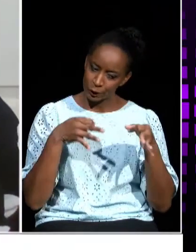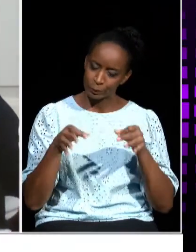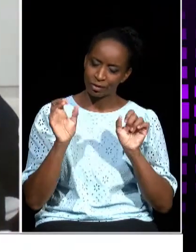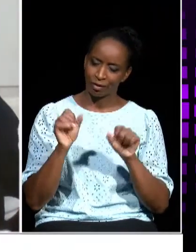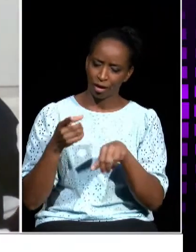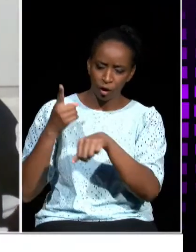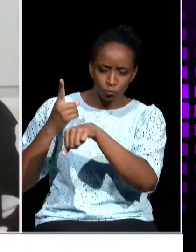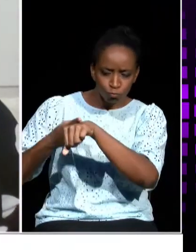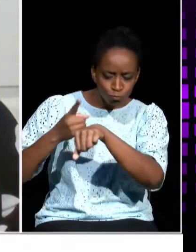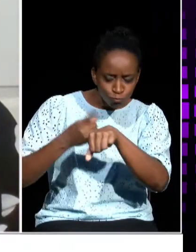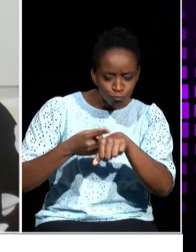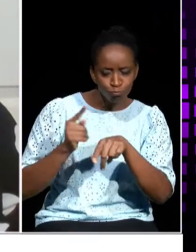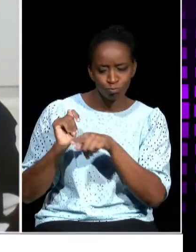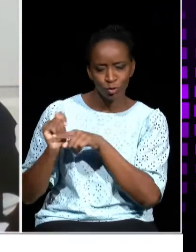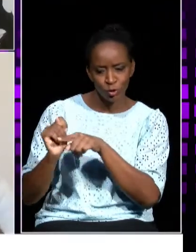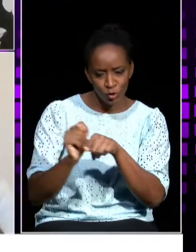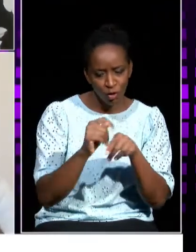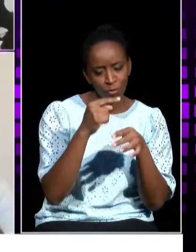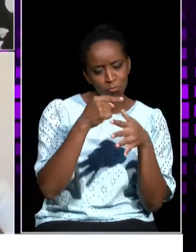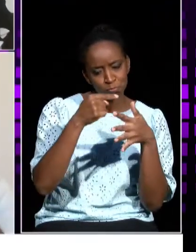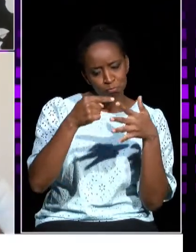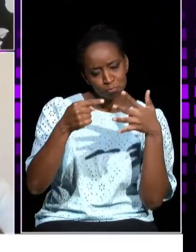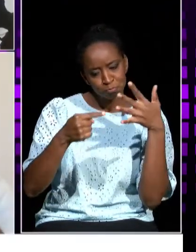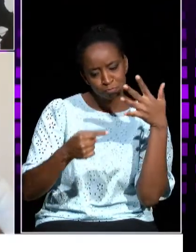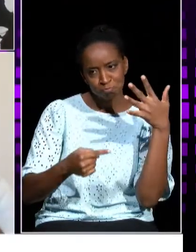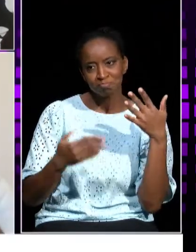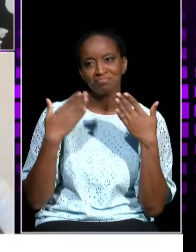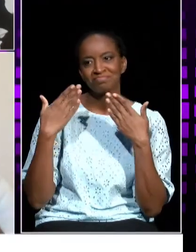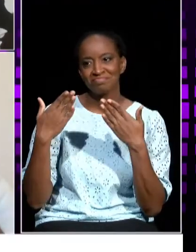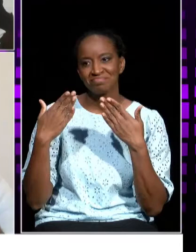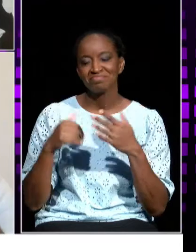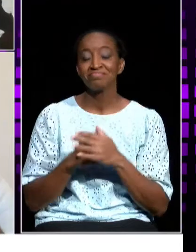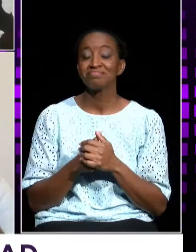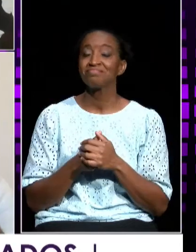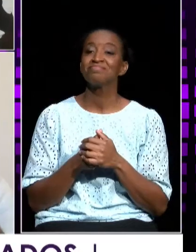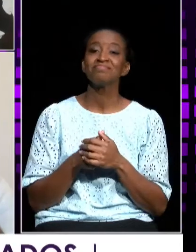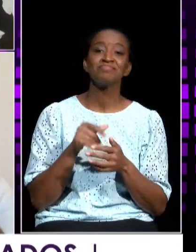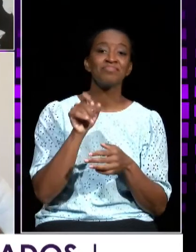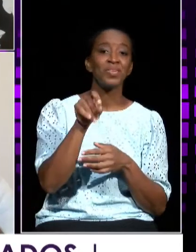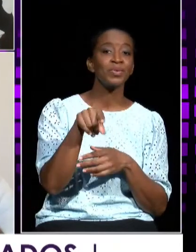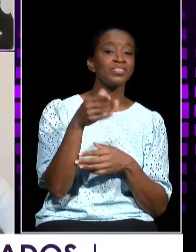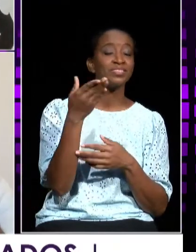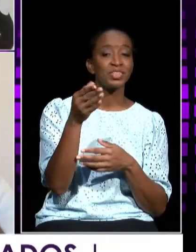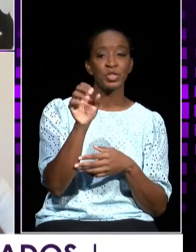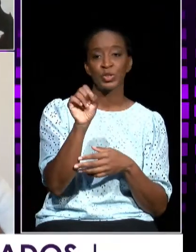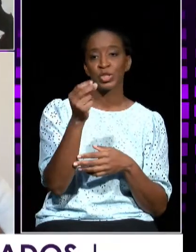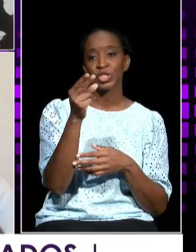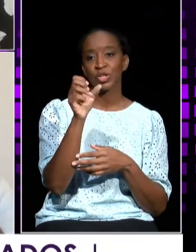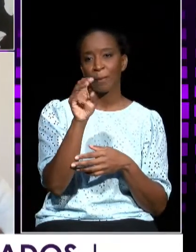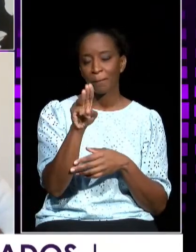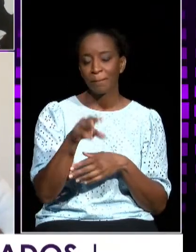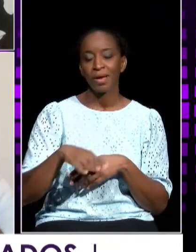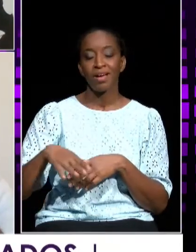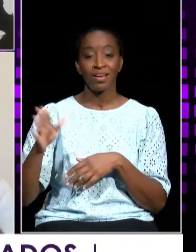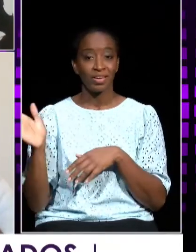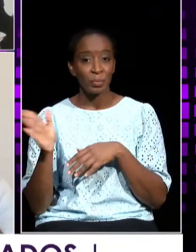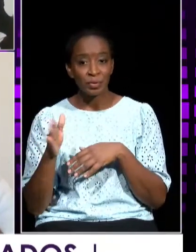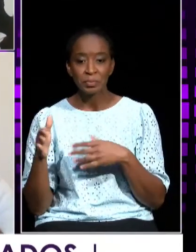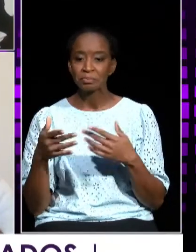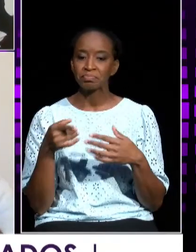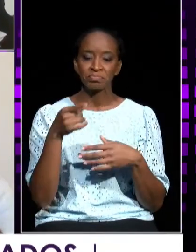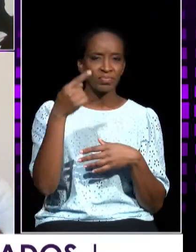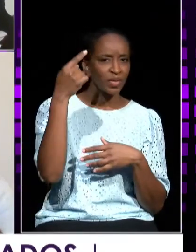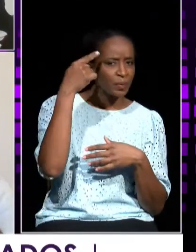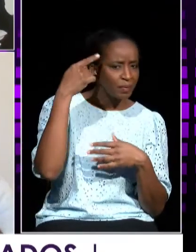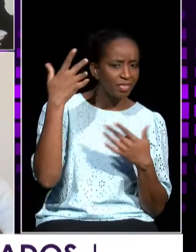should use, rather. Shem, what are your thoughts? Corporal punishment, is it useful? I mean, was it any help? Did it